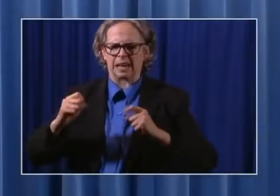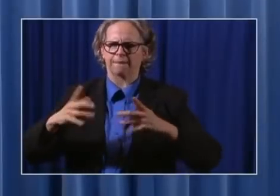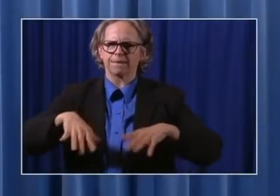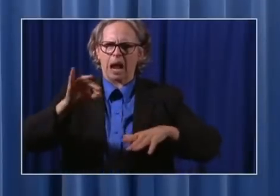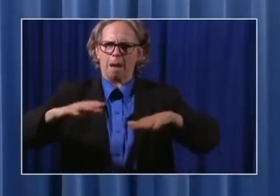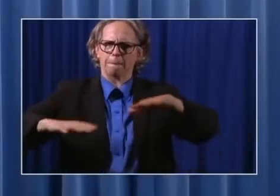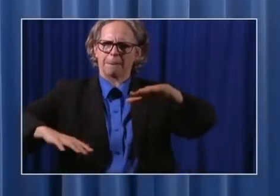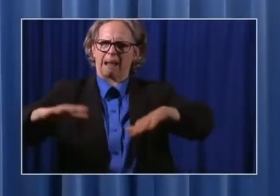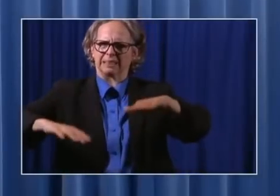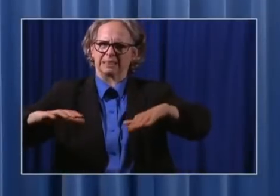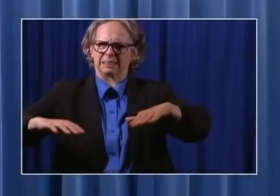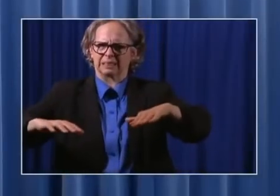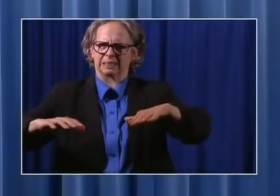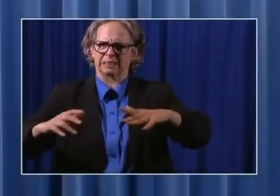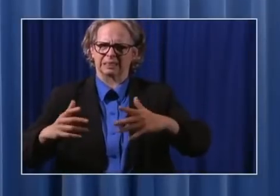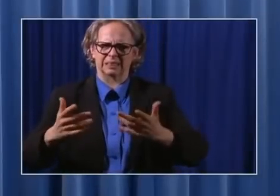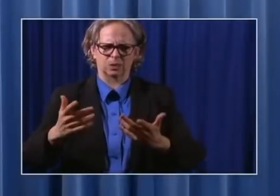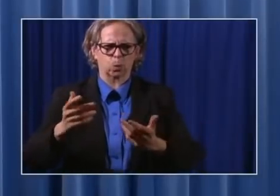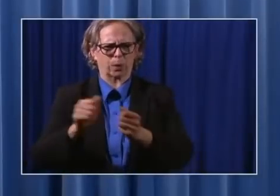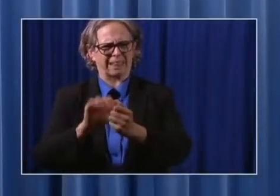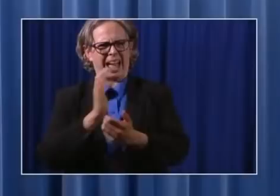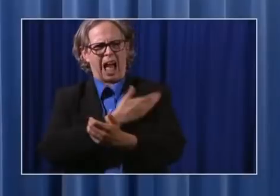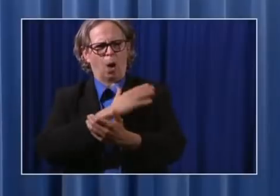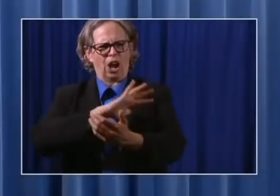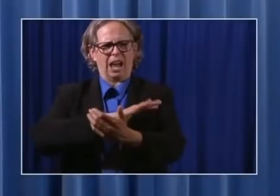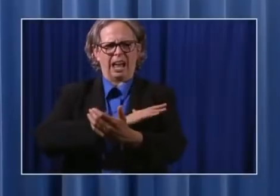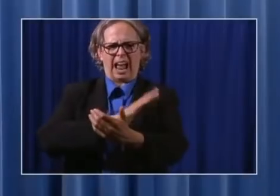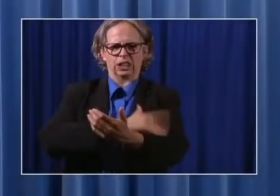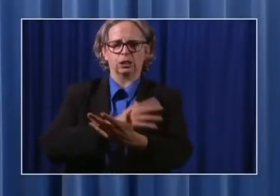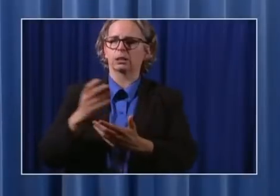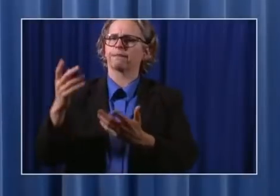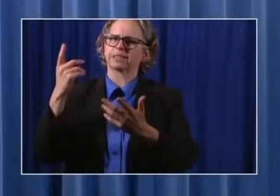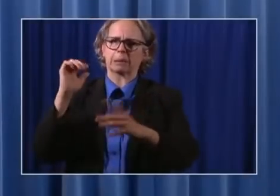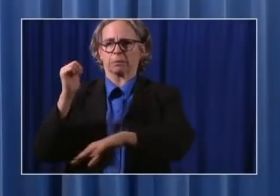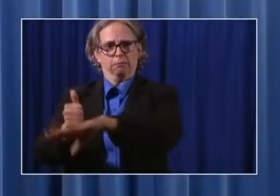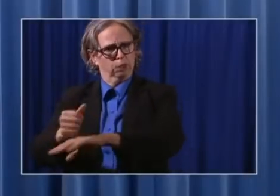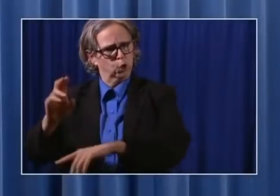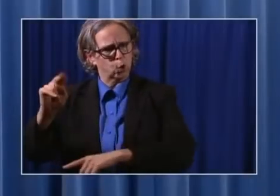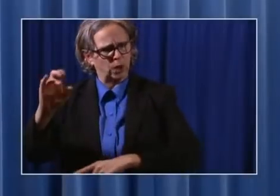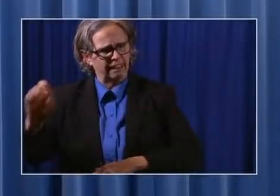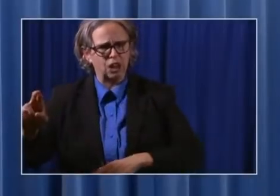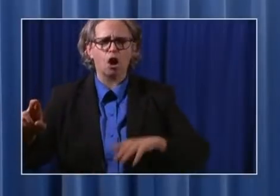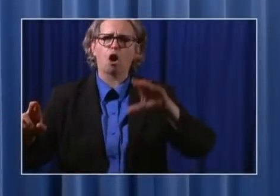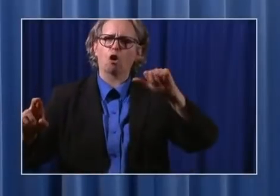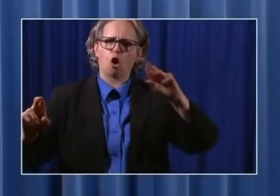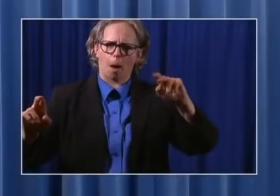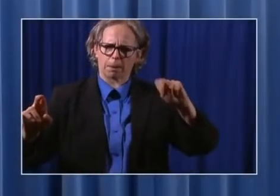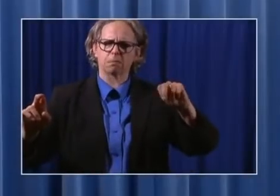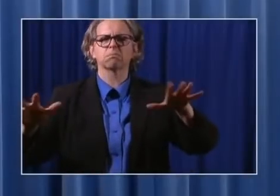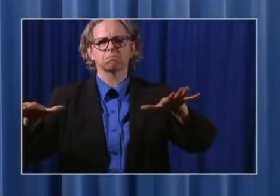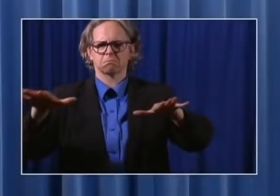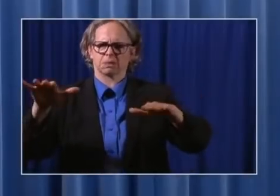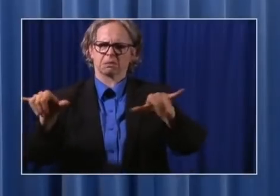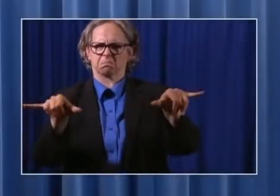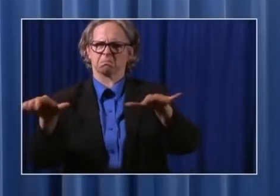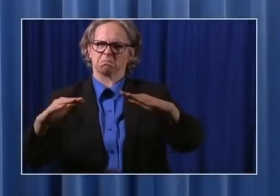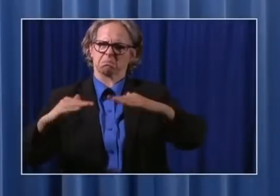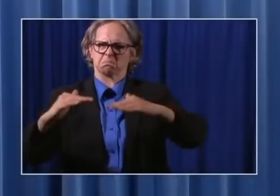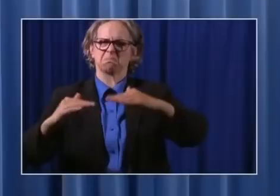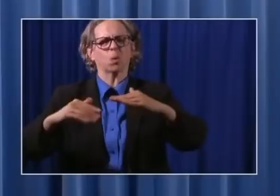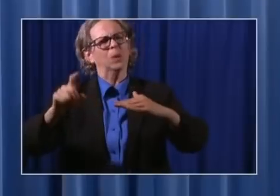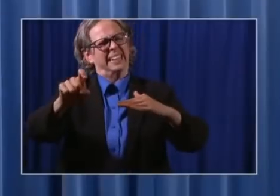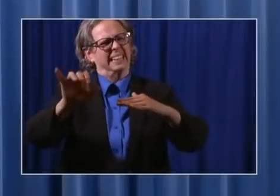in the state of Ohio, balanced energy. Nuclear, certainly for the rest of the life of these two plants,